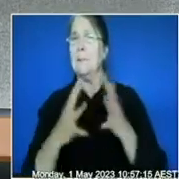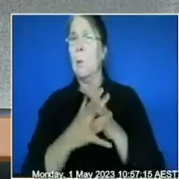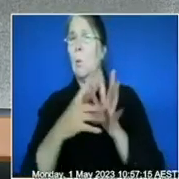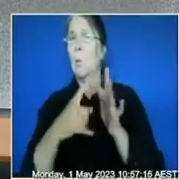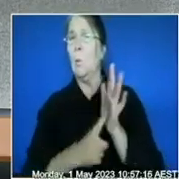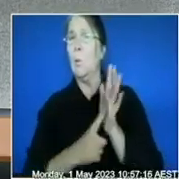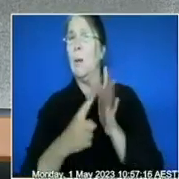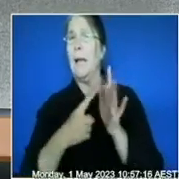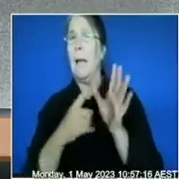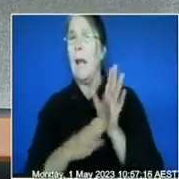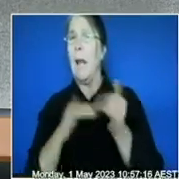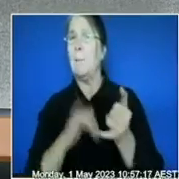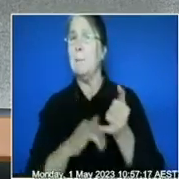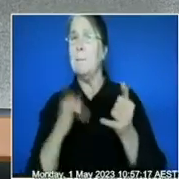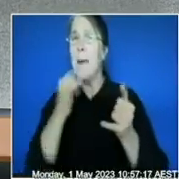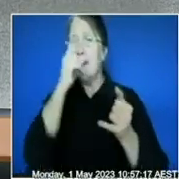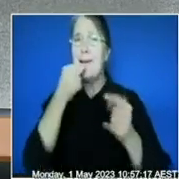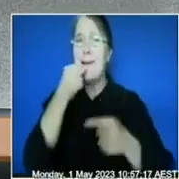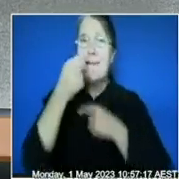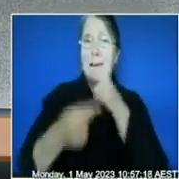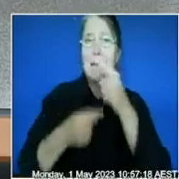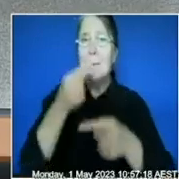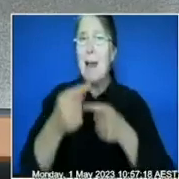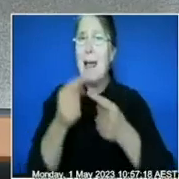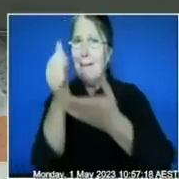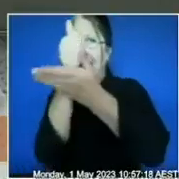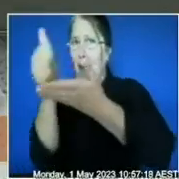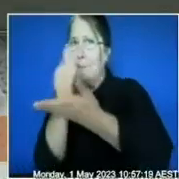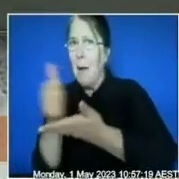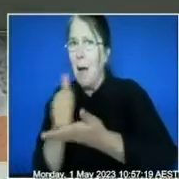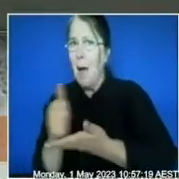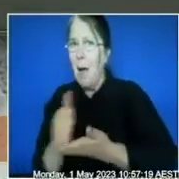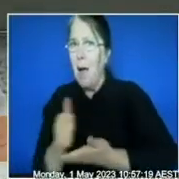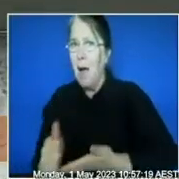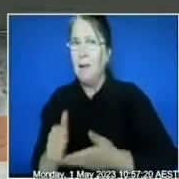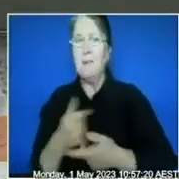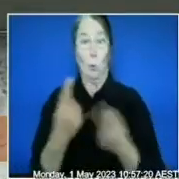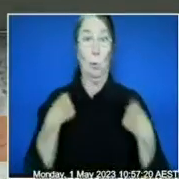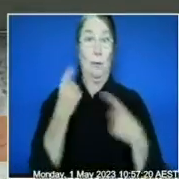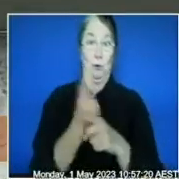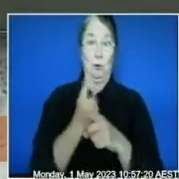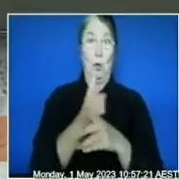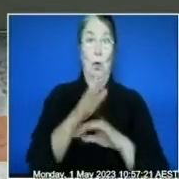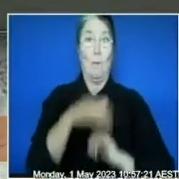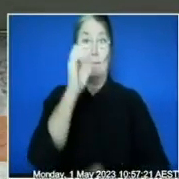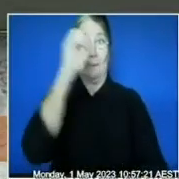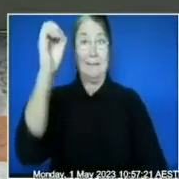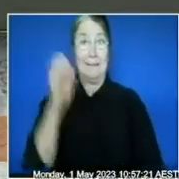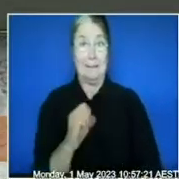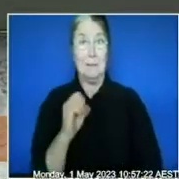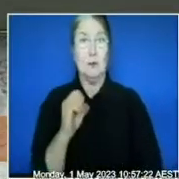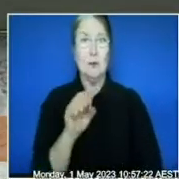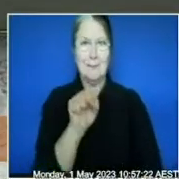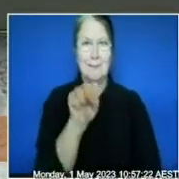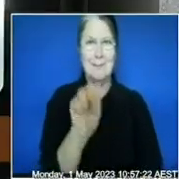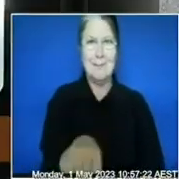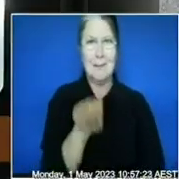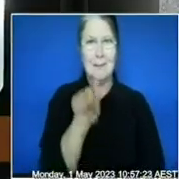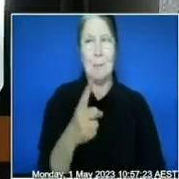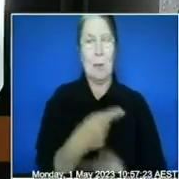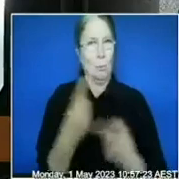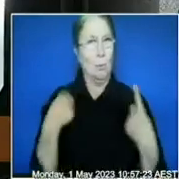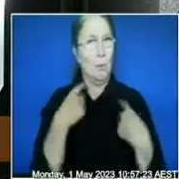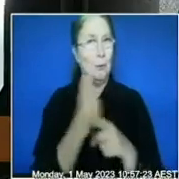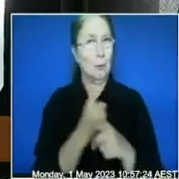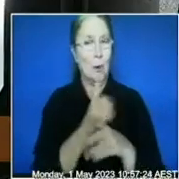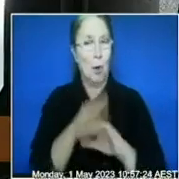in communities. So if we may, Ms Williams might be able to elaborate. Yeah, so you'll